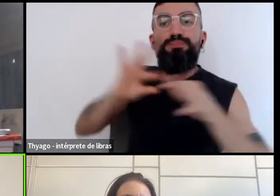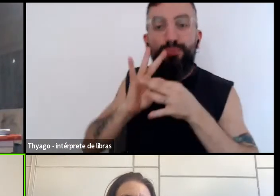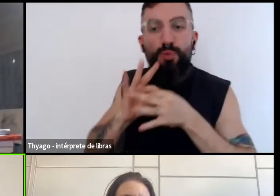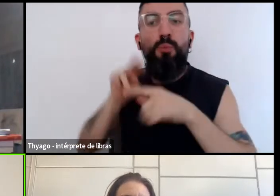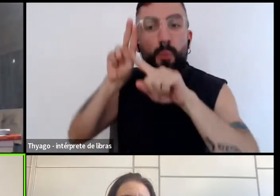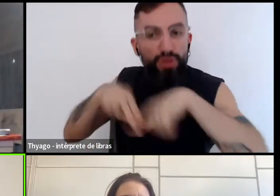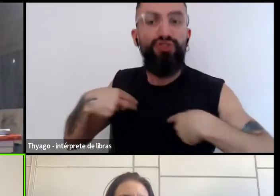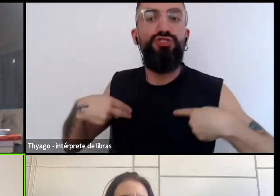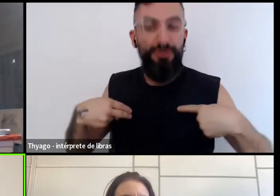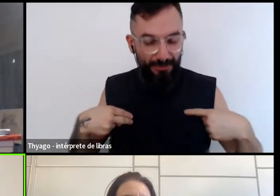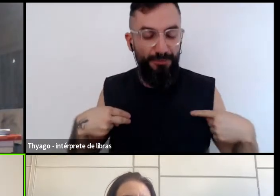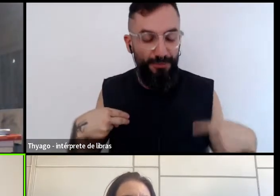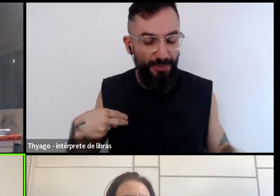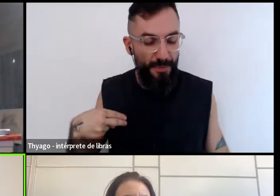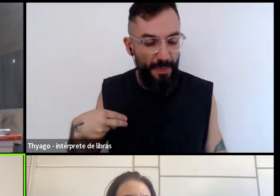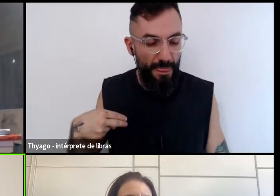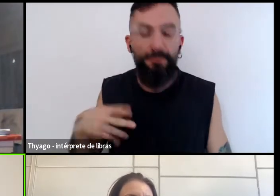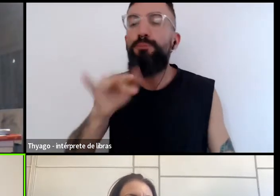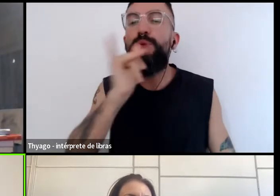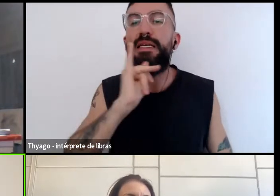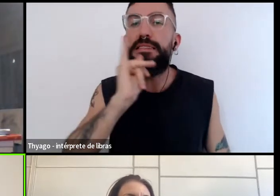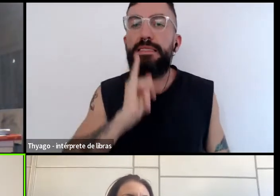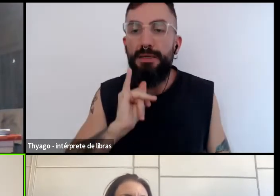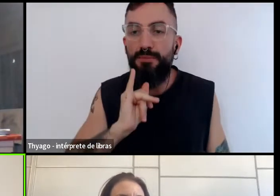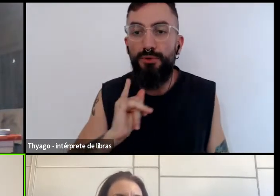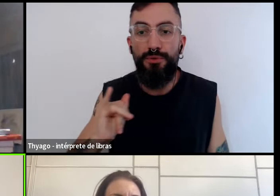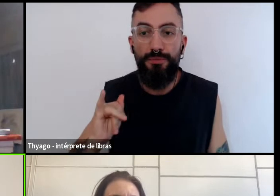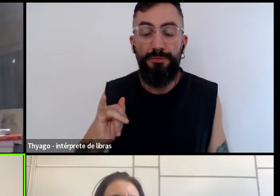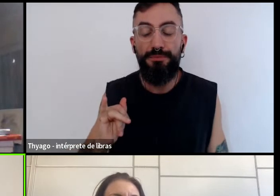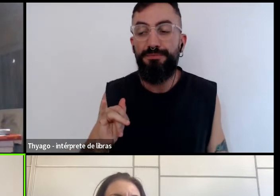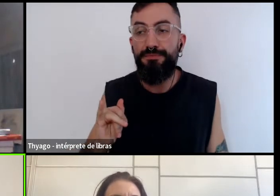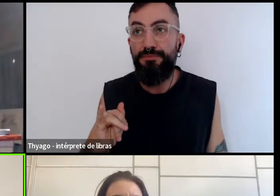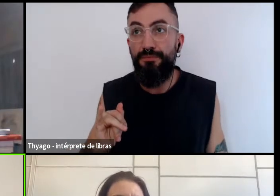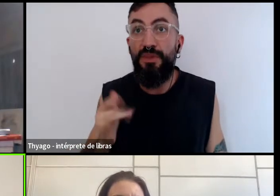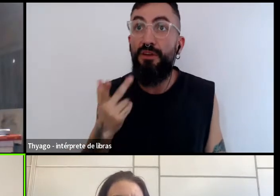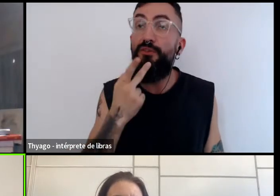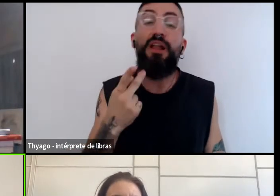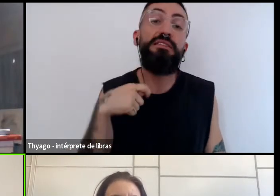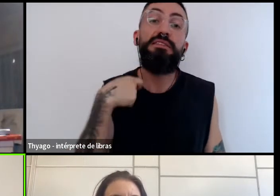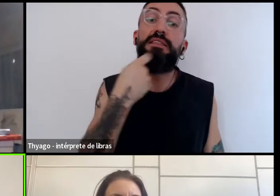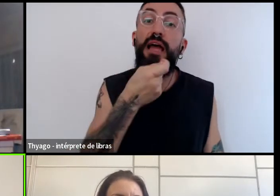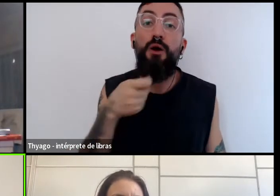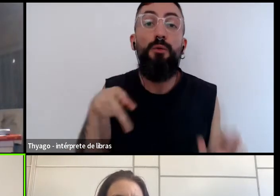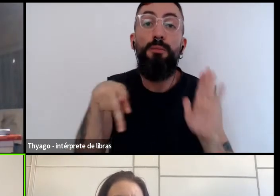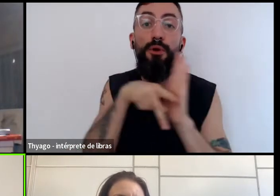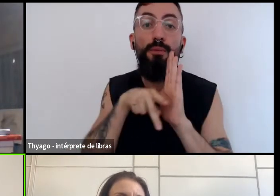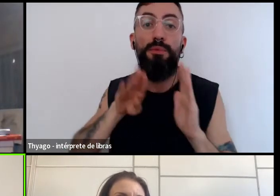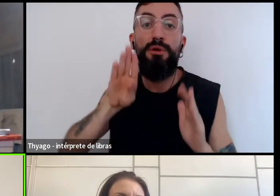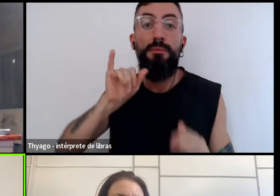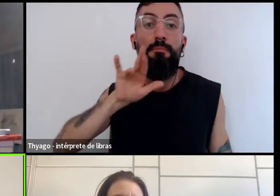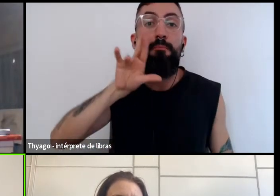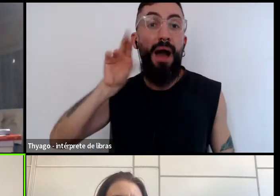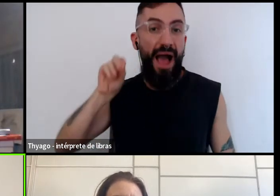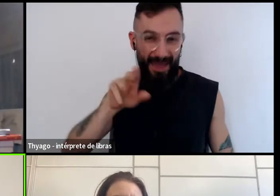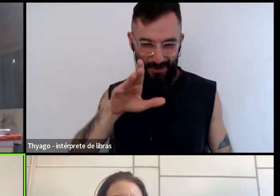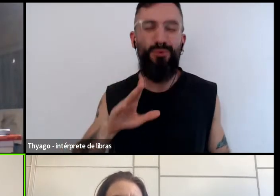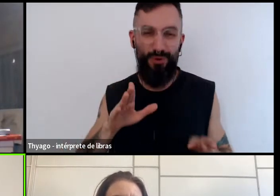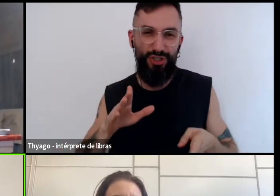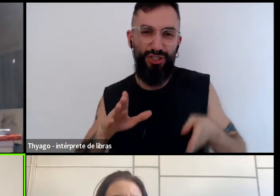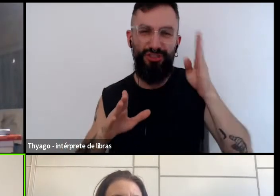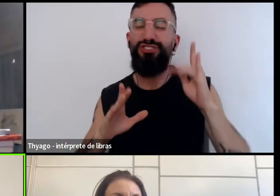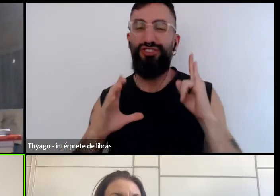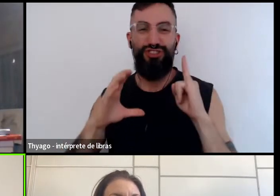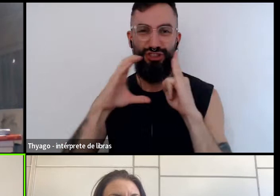so for example, I showed you the sign for a neighborhood called Champagnat, and